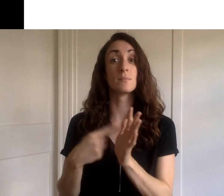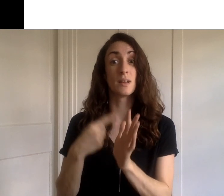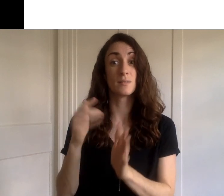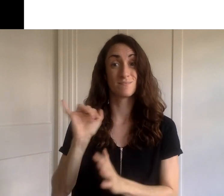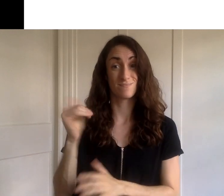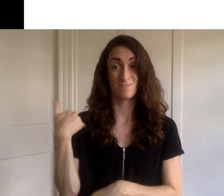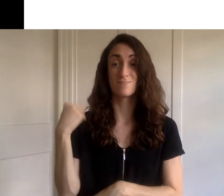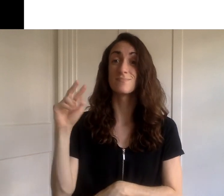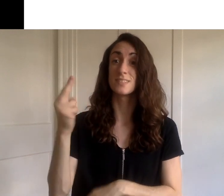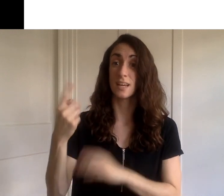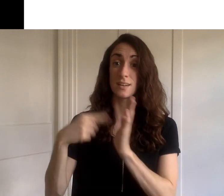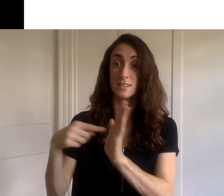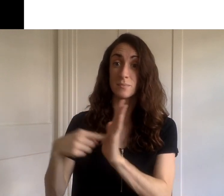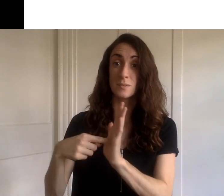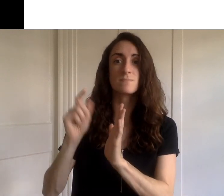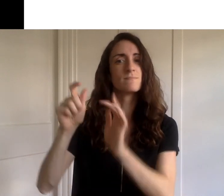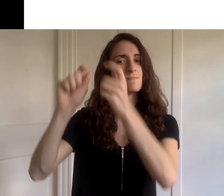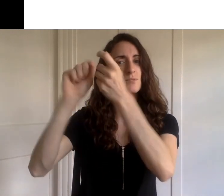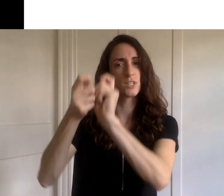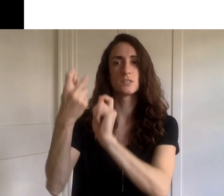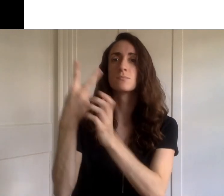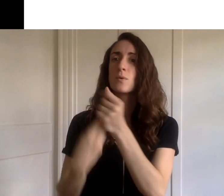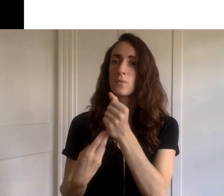get coefficients of 6 that can be eliminated.